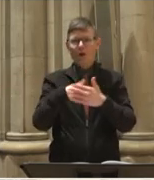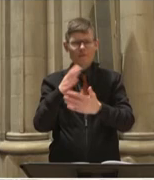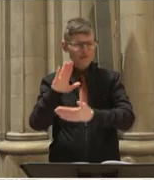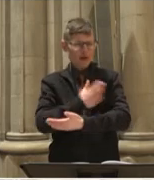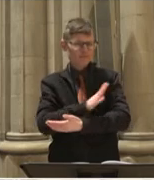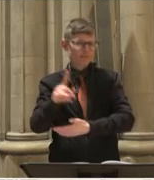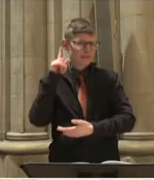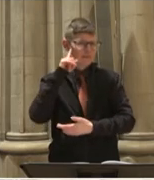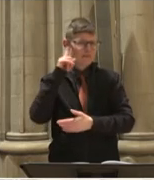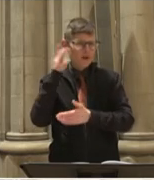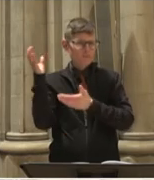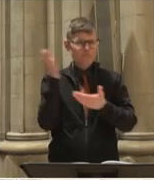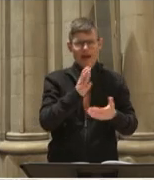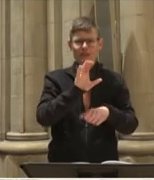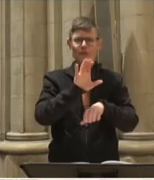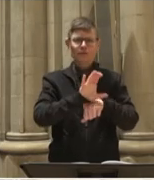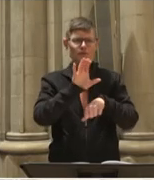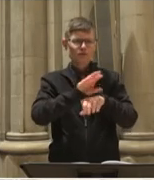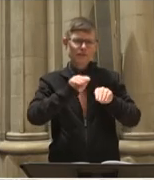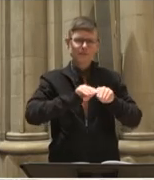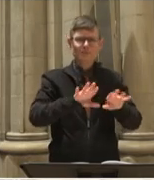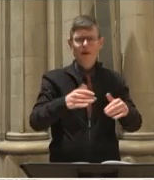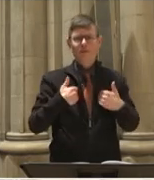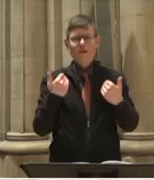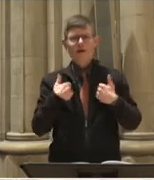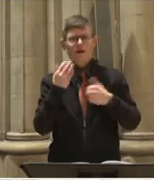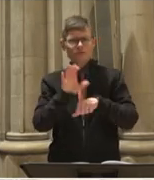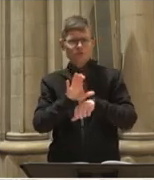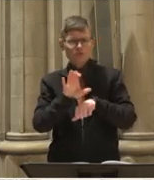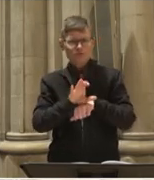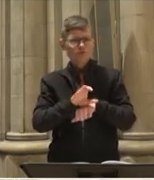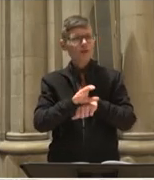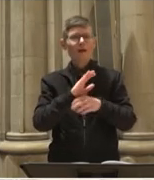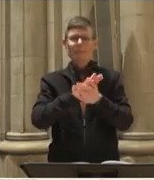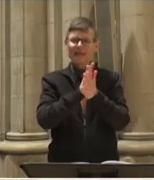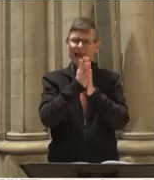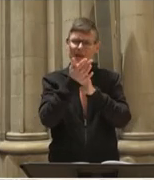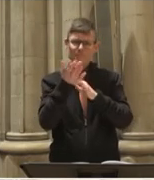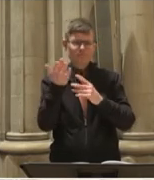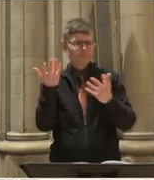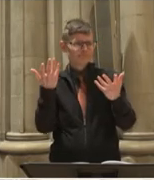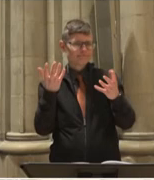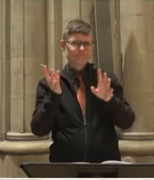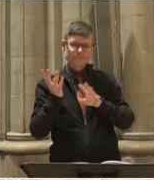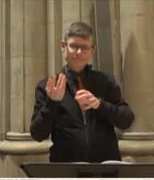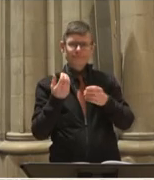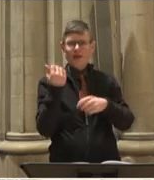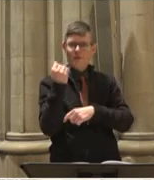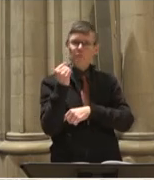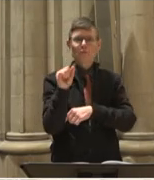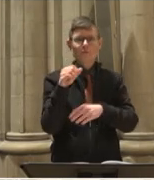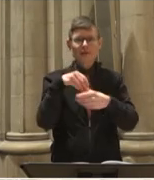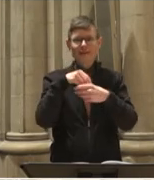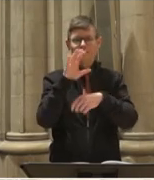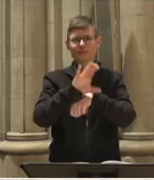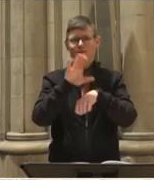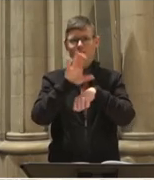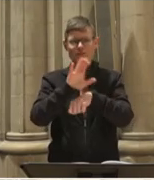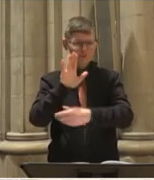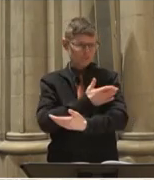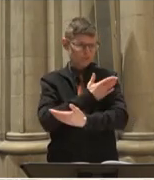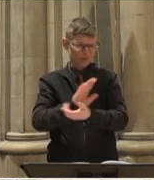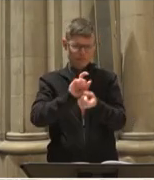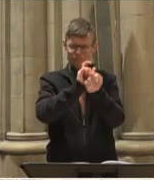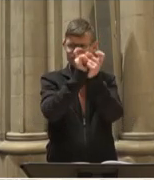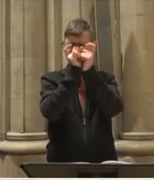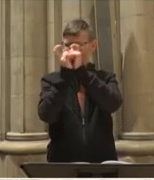the unchurched, as it became almost a movement within Black churches and communities